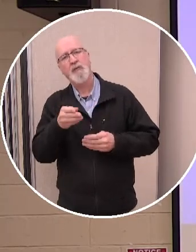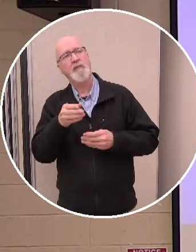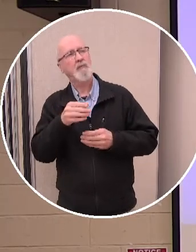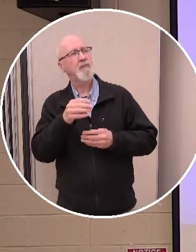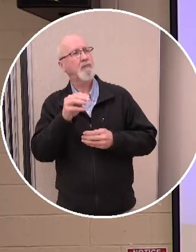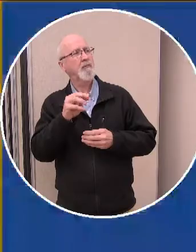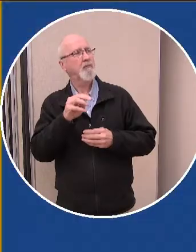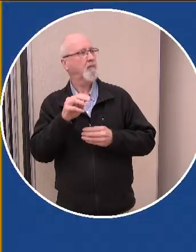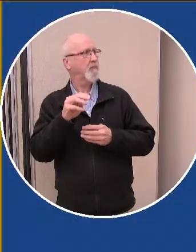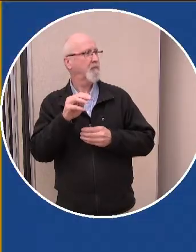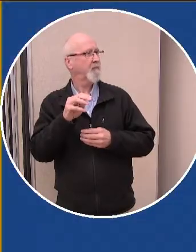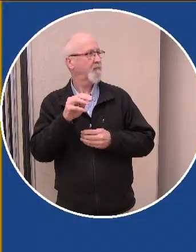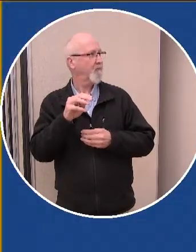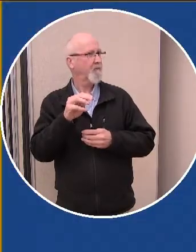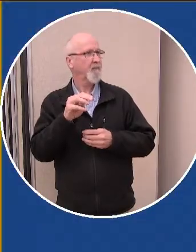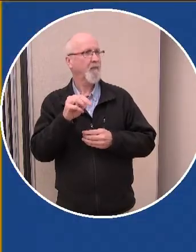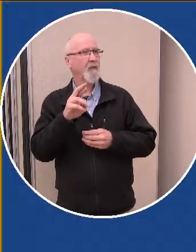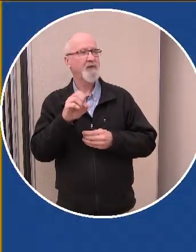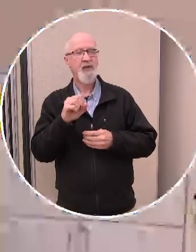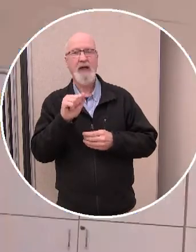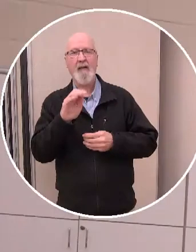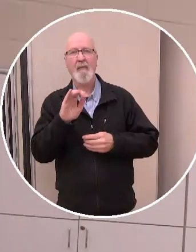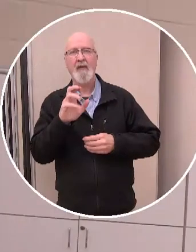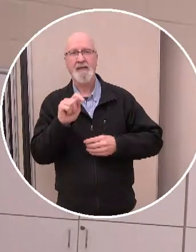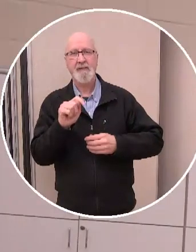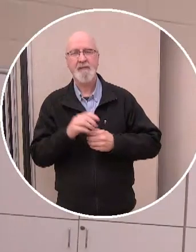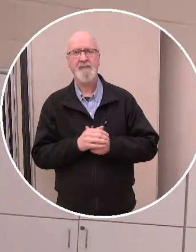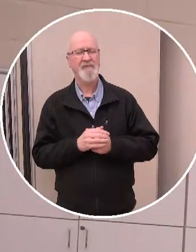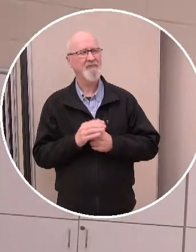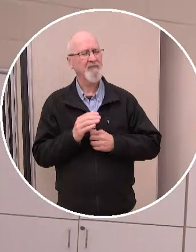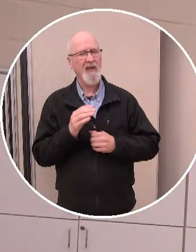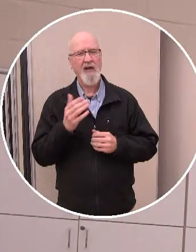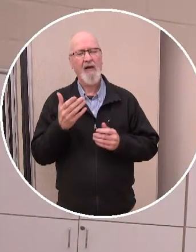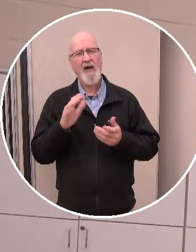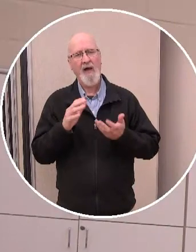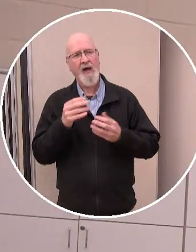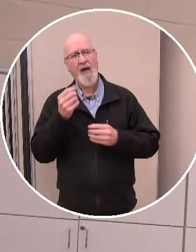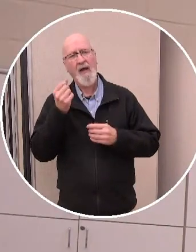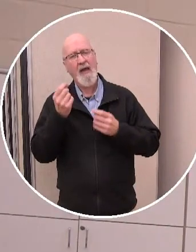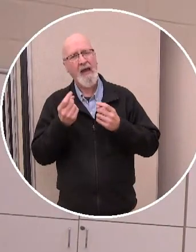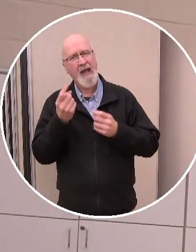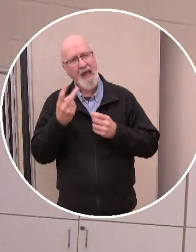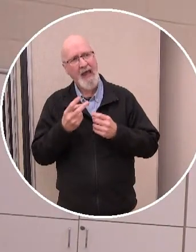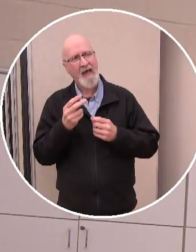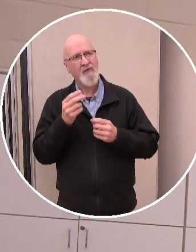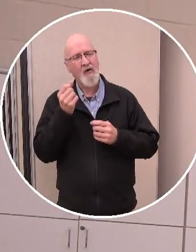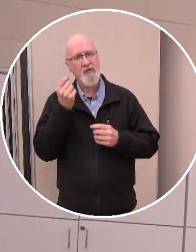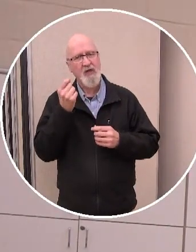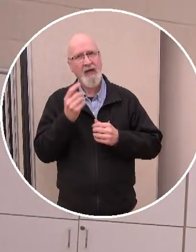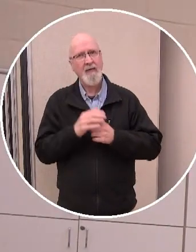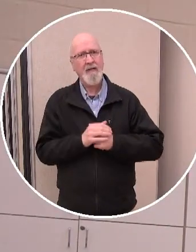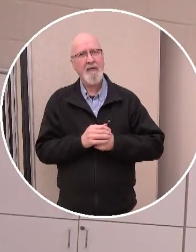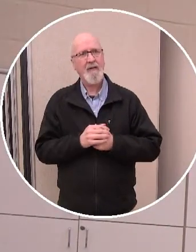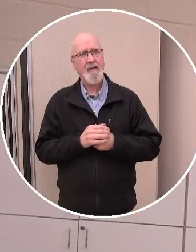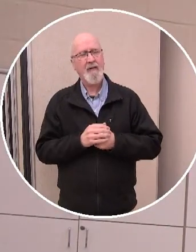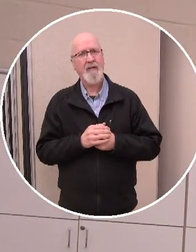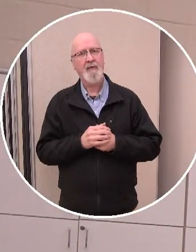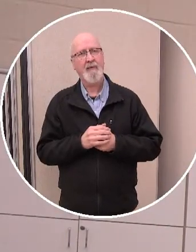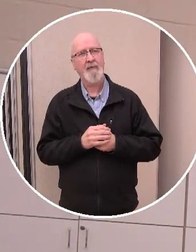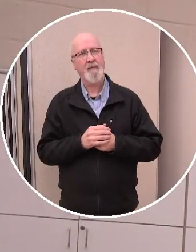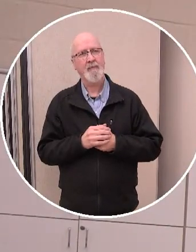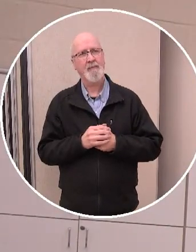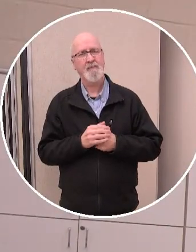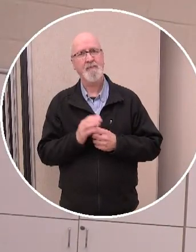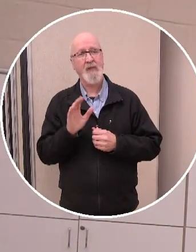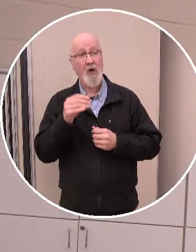Thanks, Mr. Chair. My question, I guess, is kind of partially answered when you said if they determine that